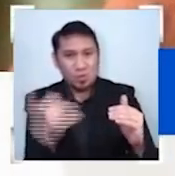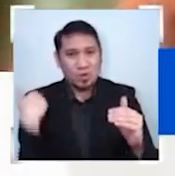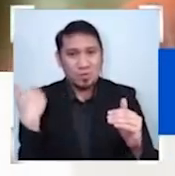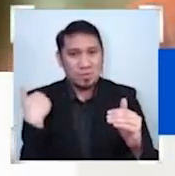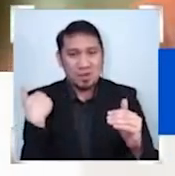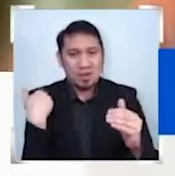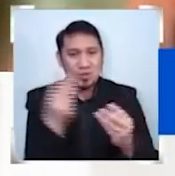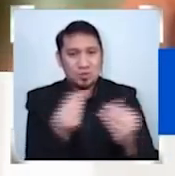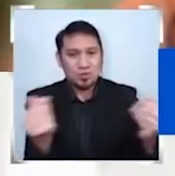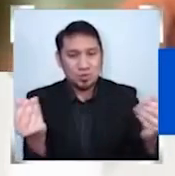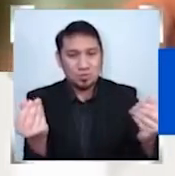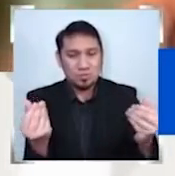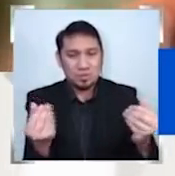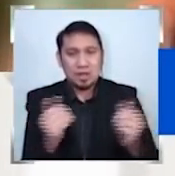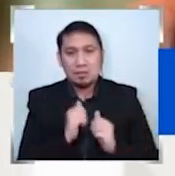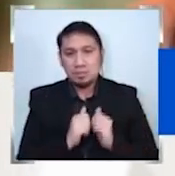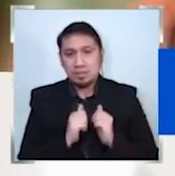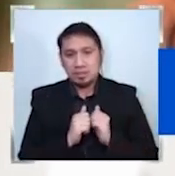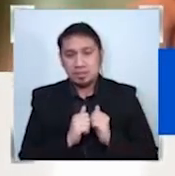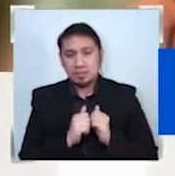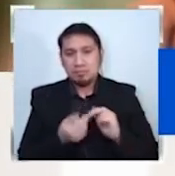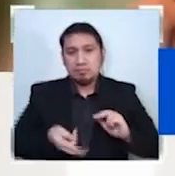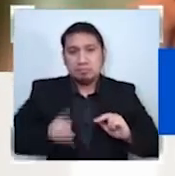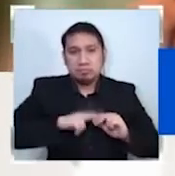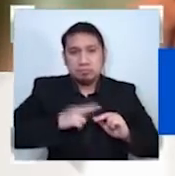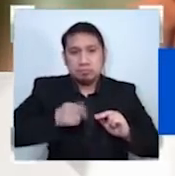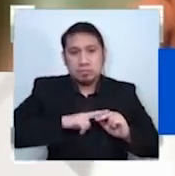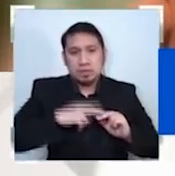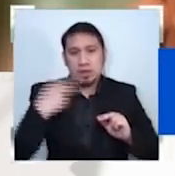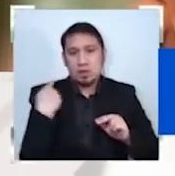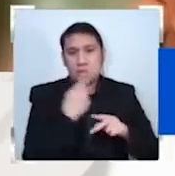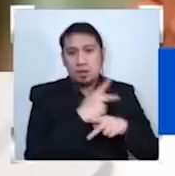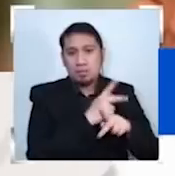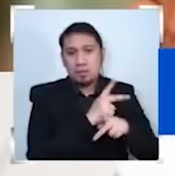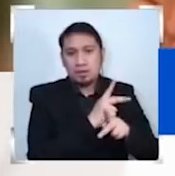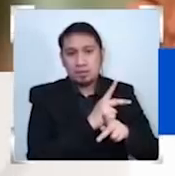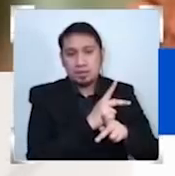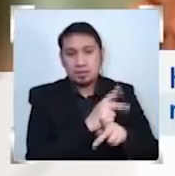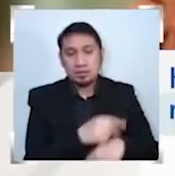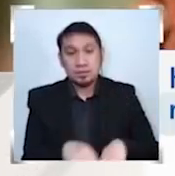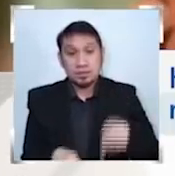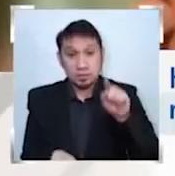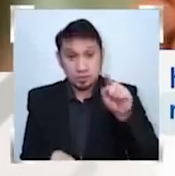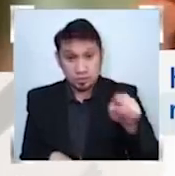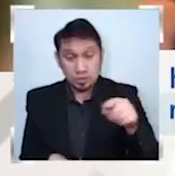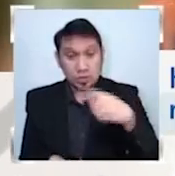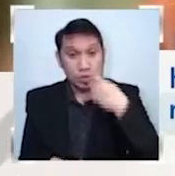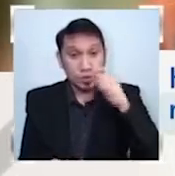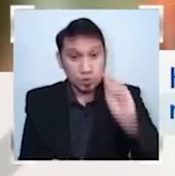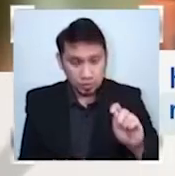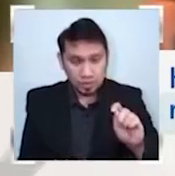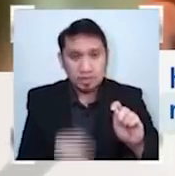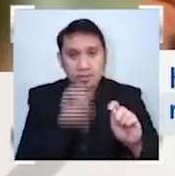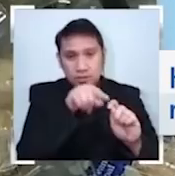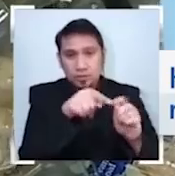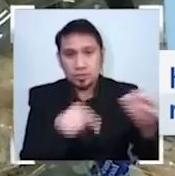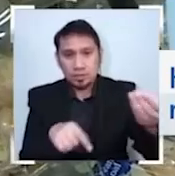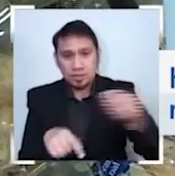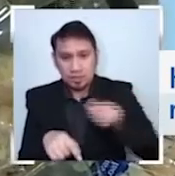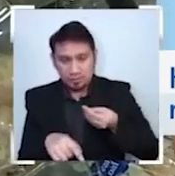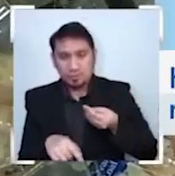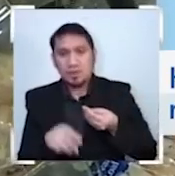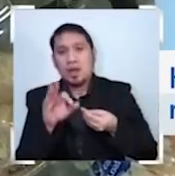rise. Ukraine, it's one of the largest suppliers of wheat in the world. They supply about 25%.